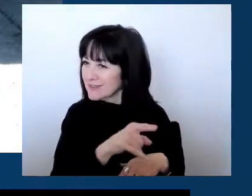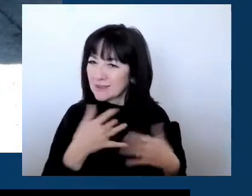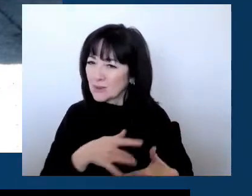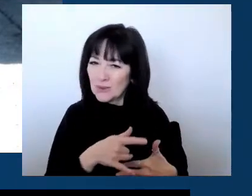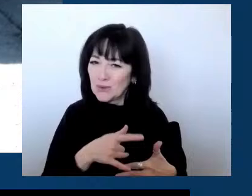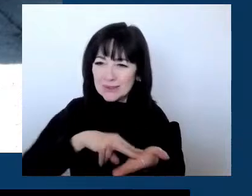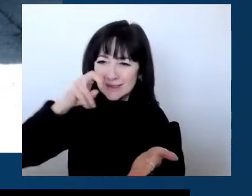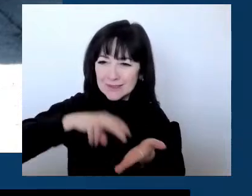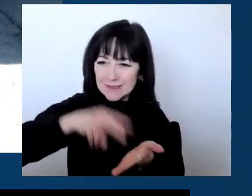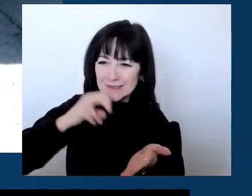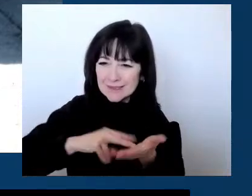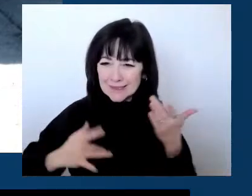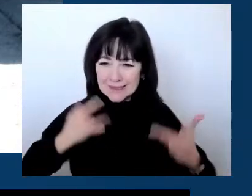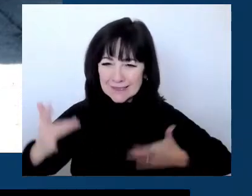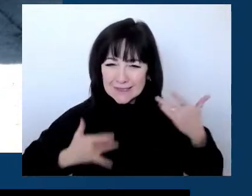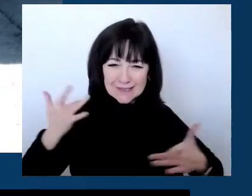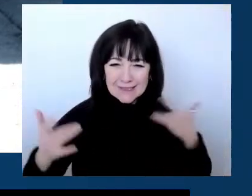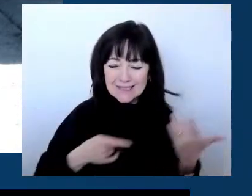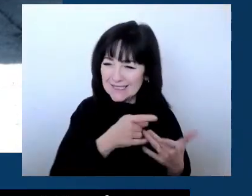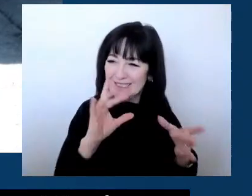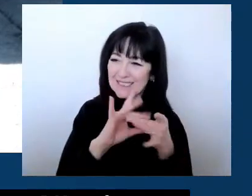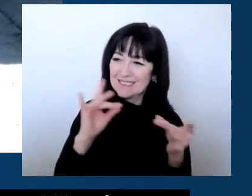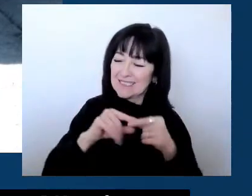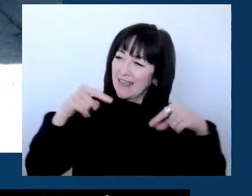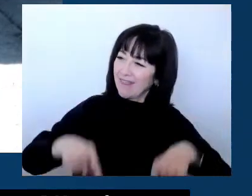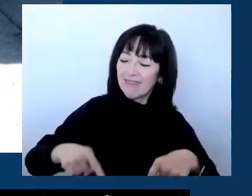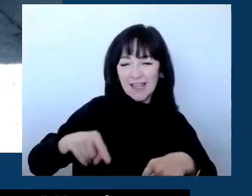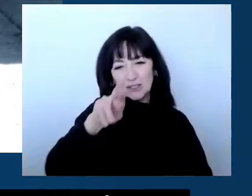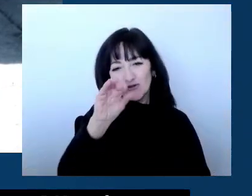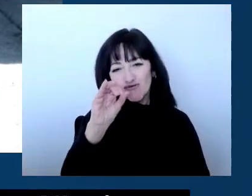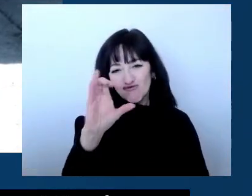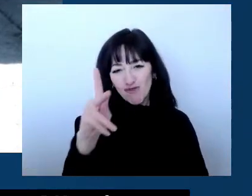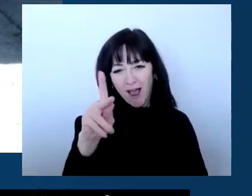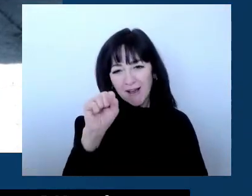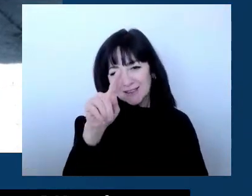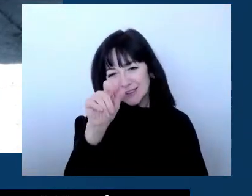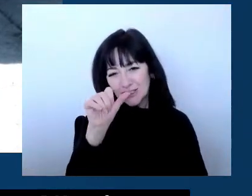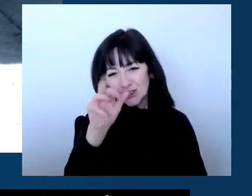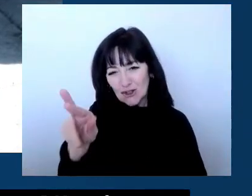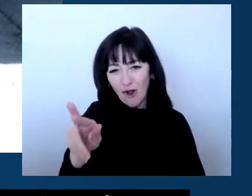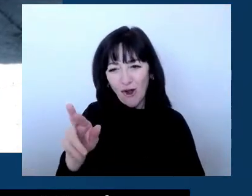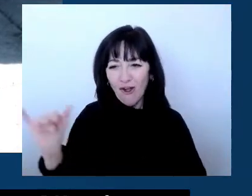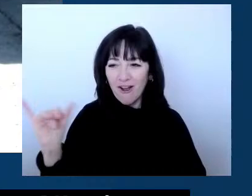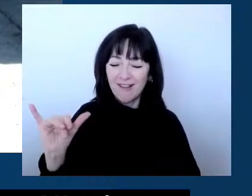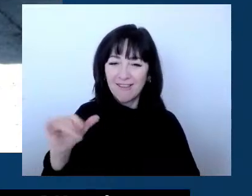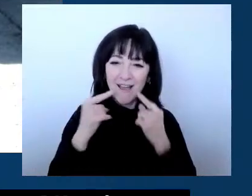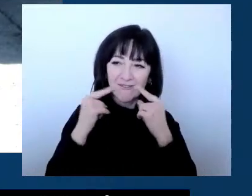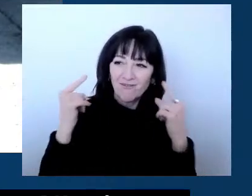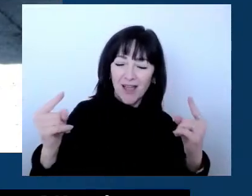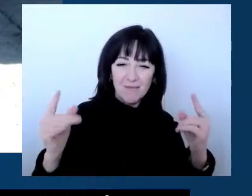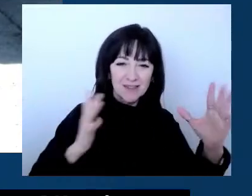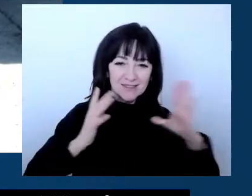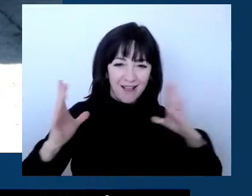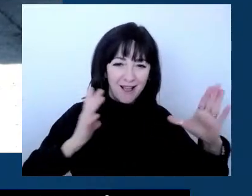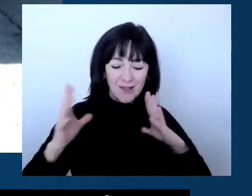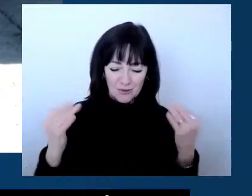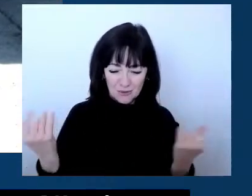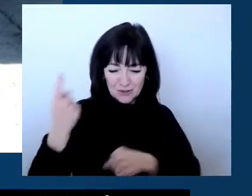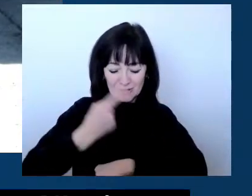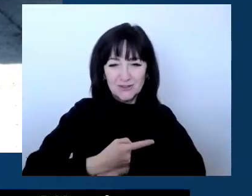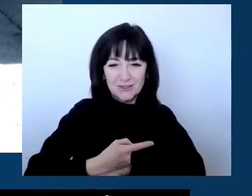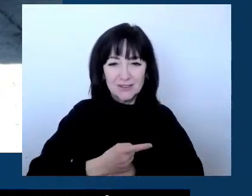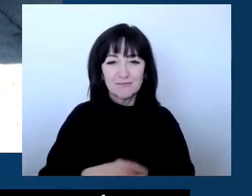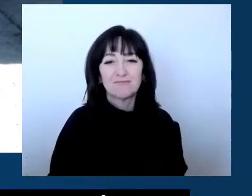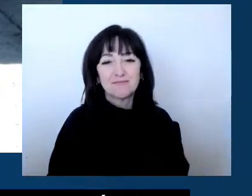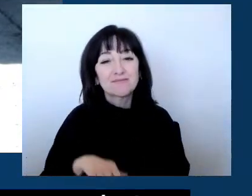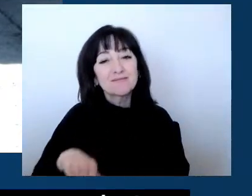She said, "This is rock star status." I started my day, as I do often, getting my coffee